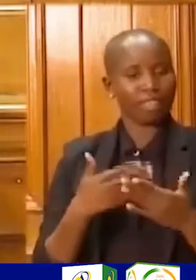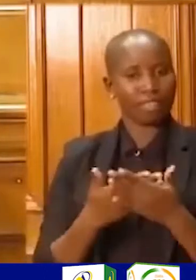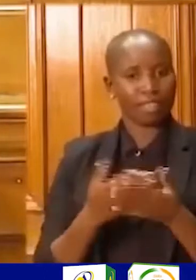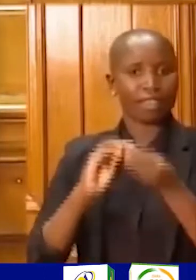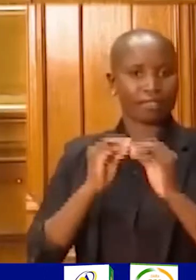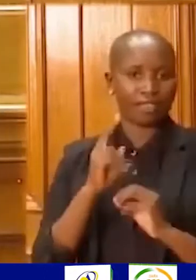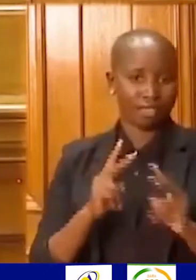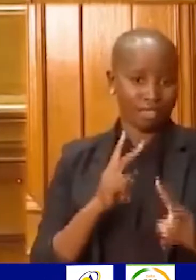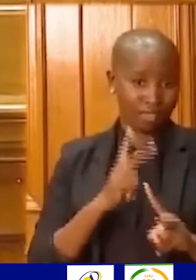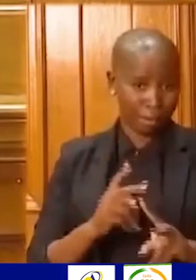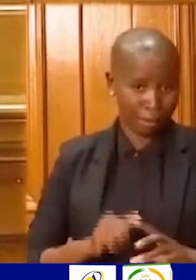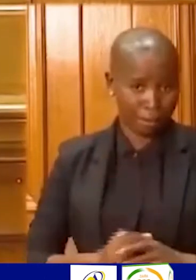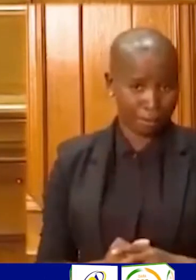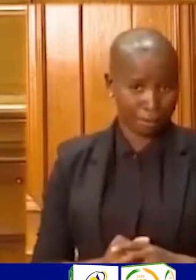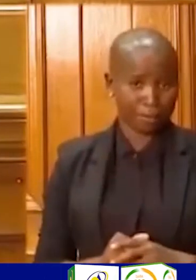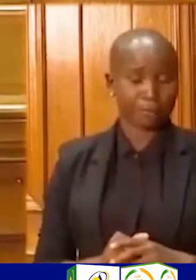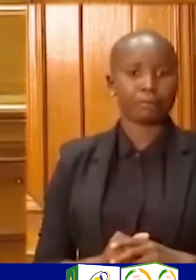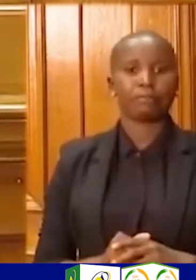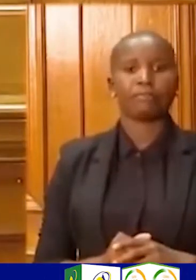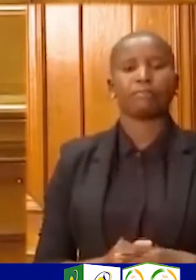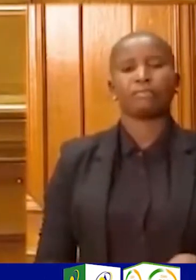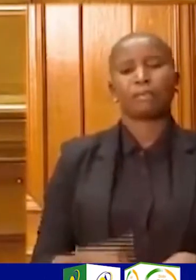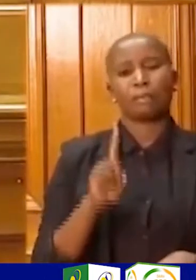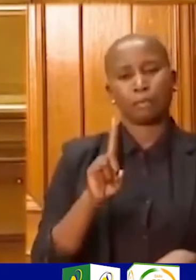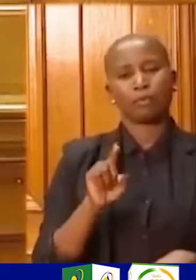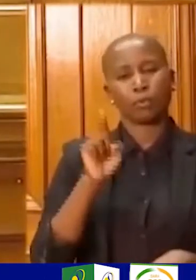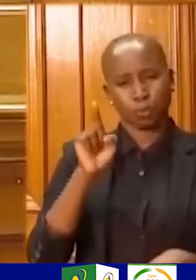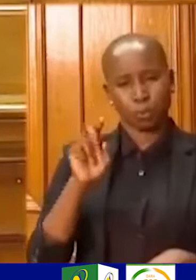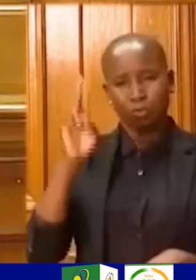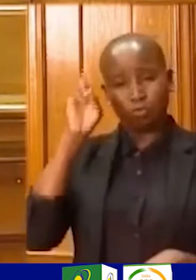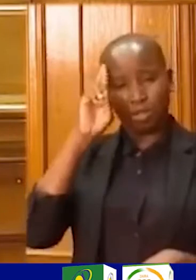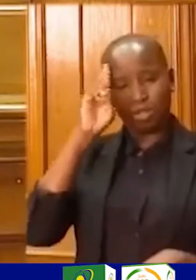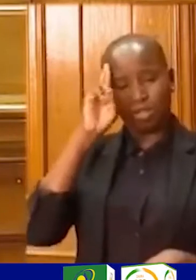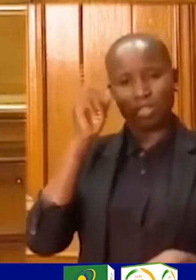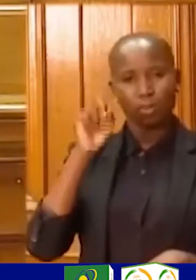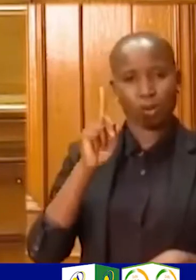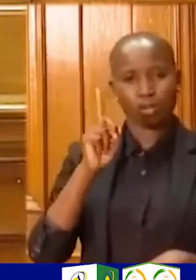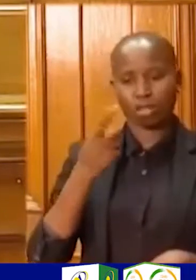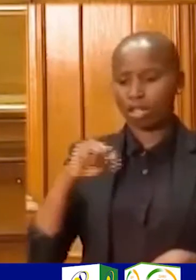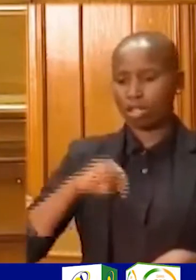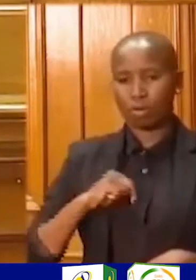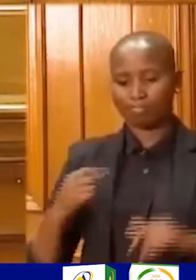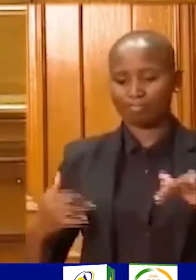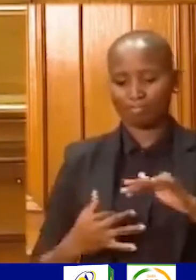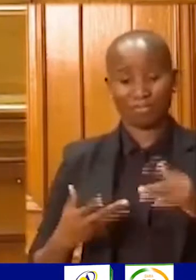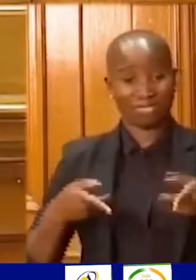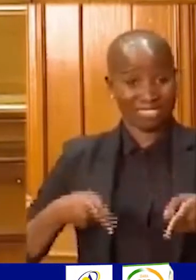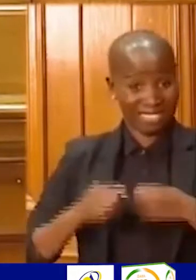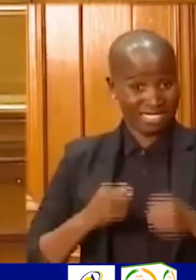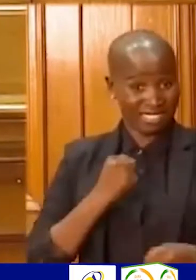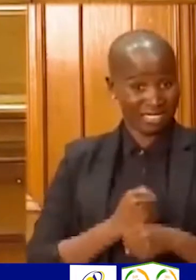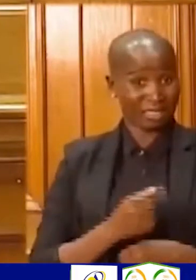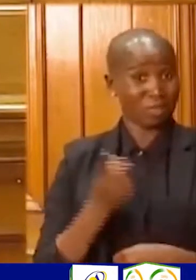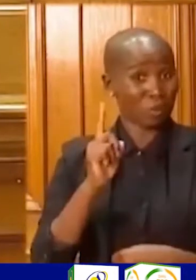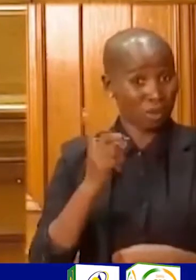If we are to realize our aspirations for this year, we must do